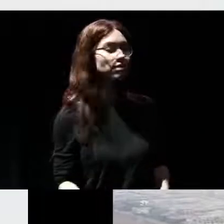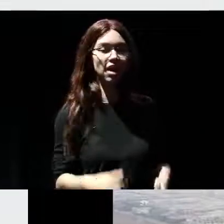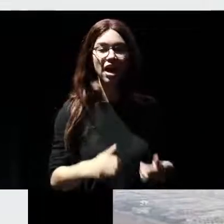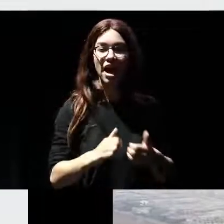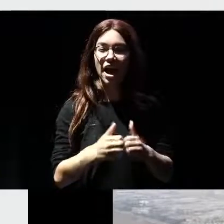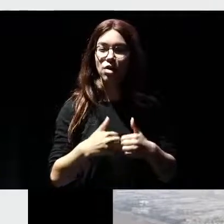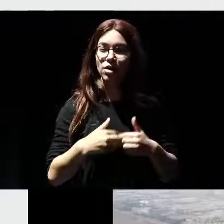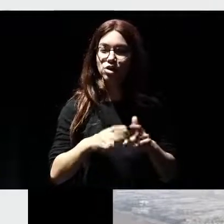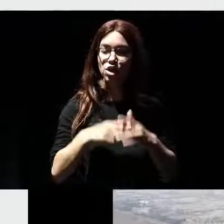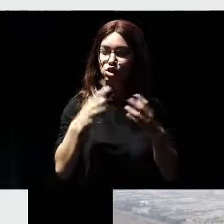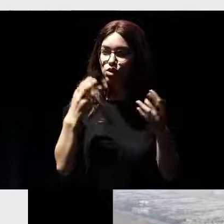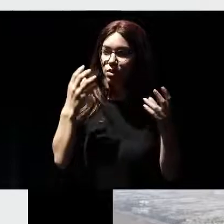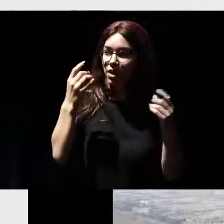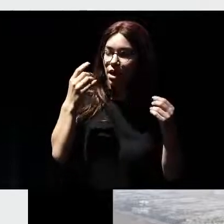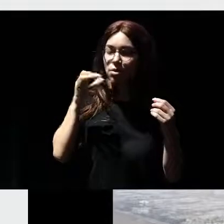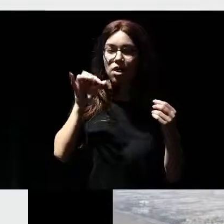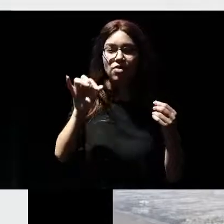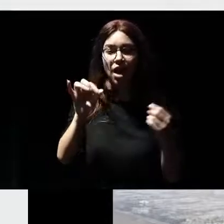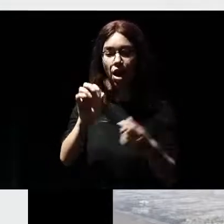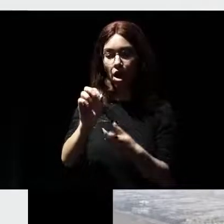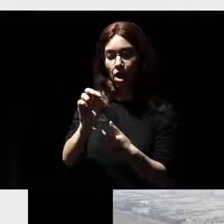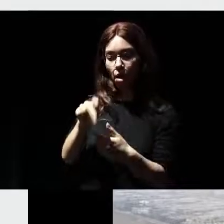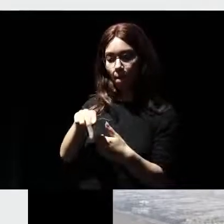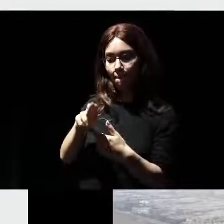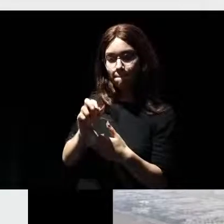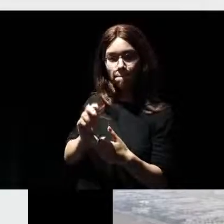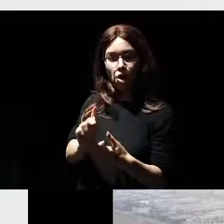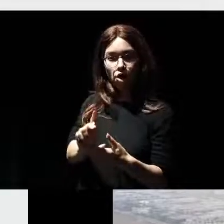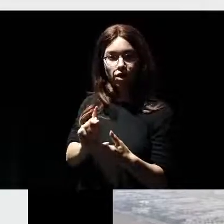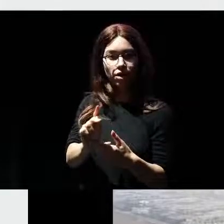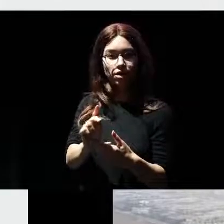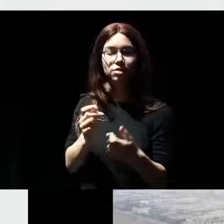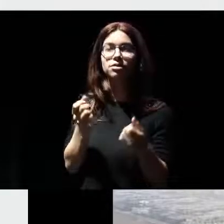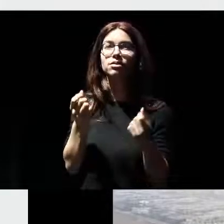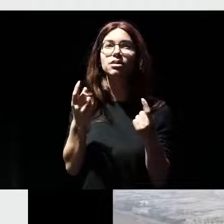about the park was not so much a park that you would